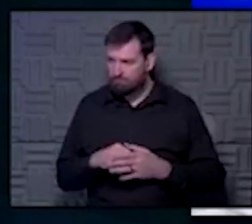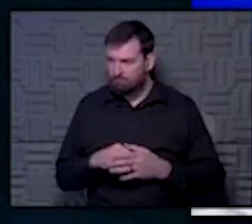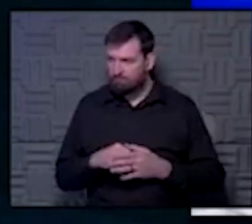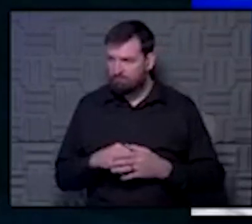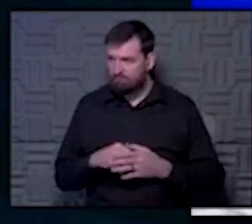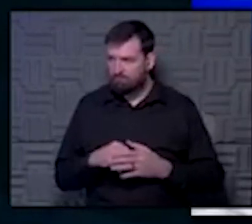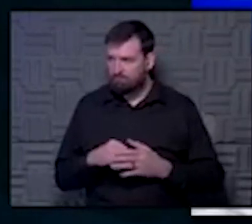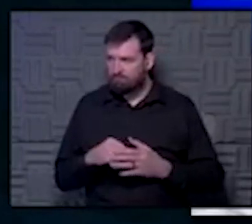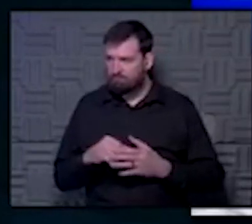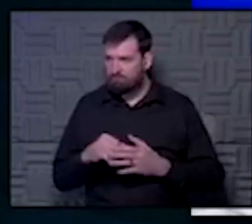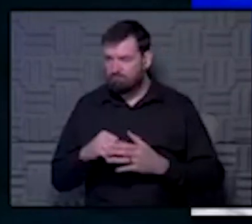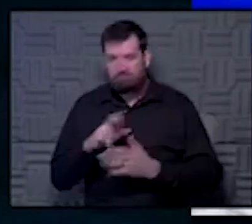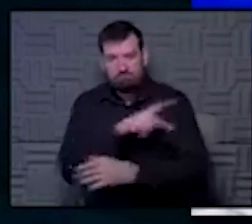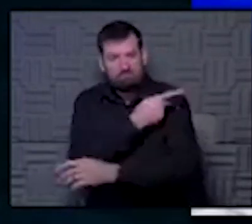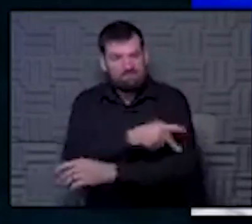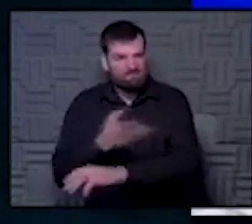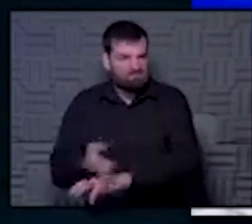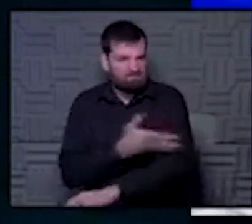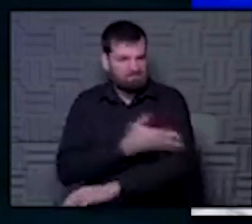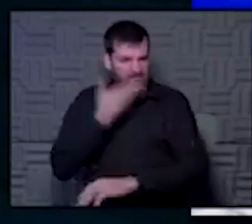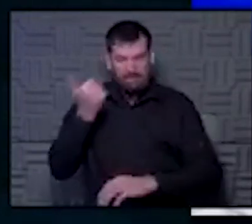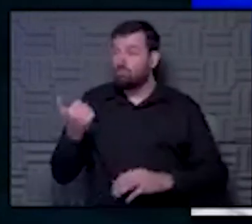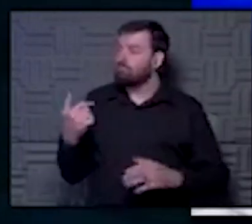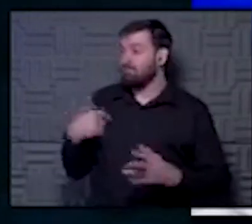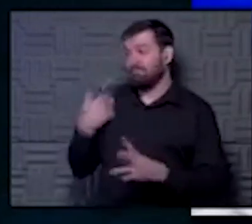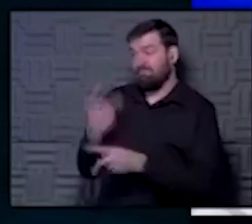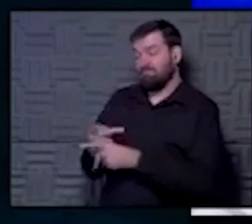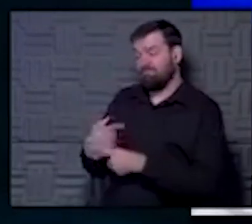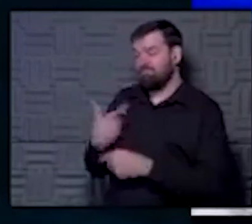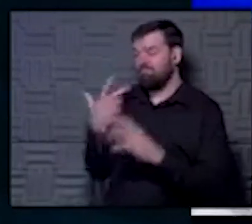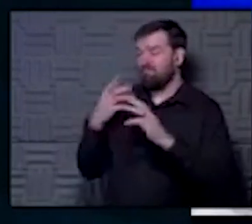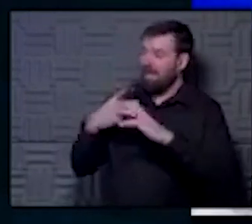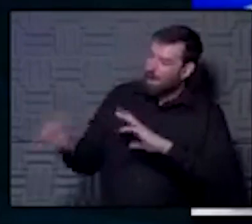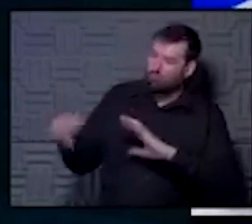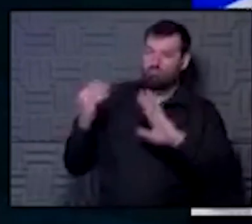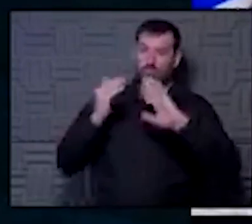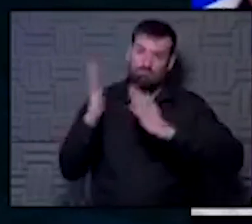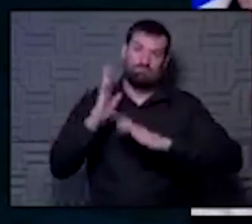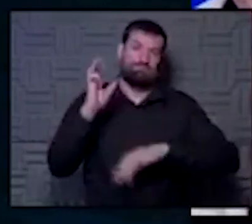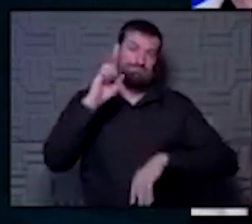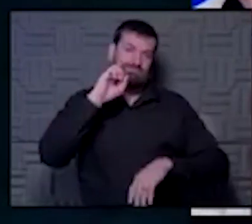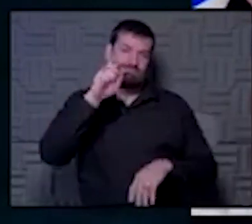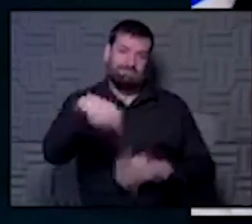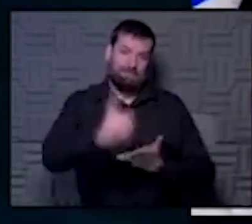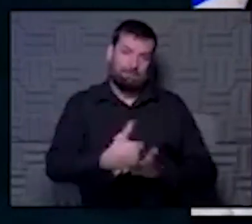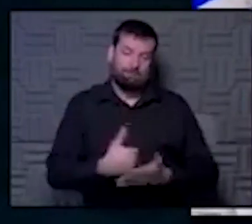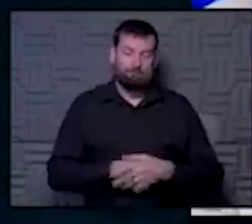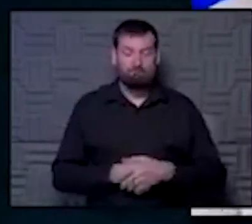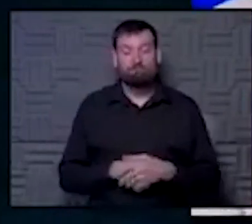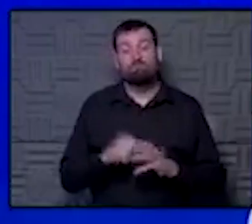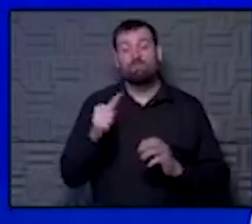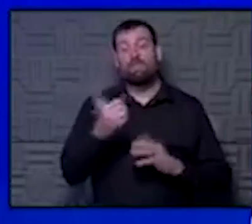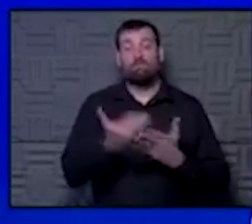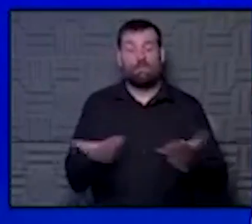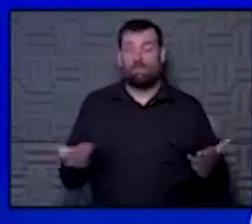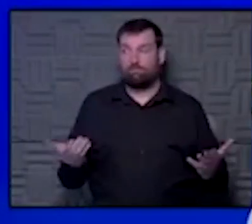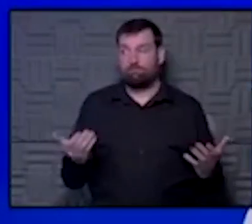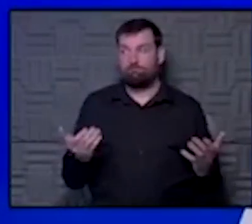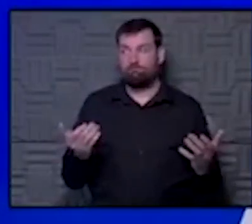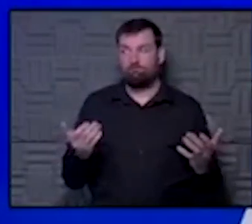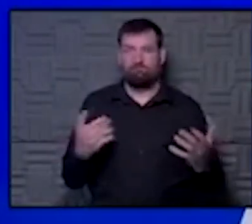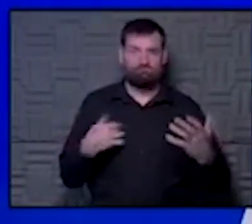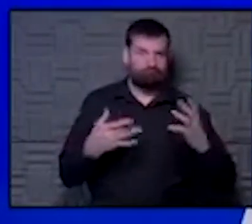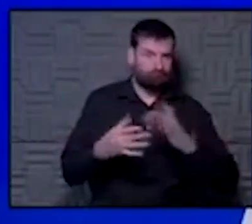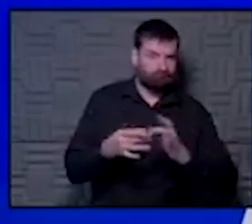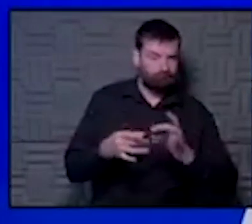help get patients off faster." Yeah, well, they're keeping me out of trouble all the time, which I need a lot of help with that. And then the other thing, just to say,